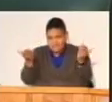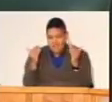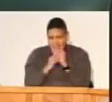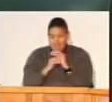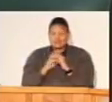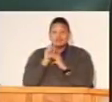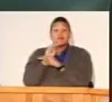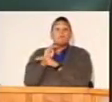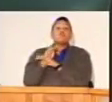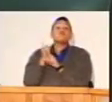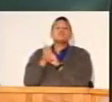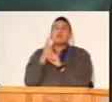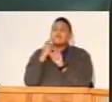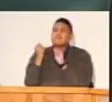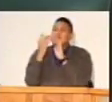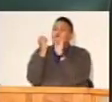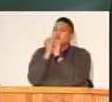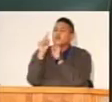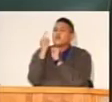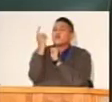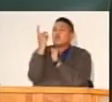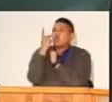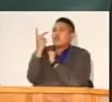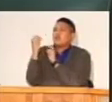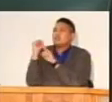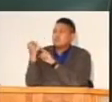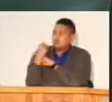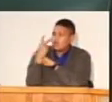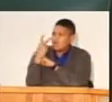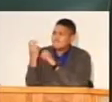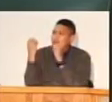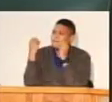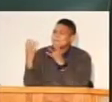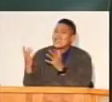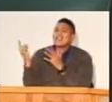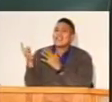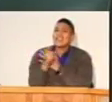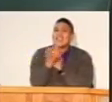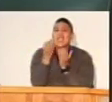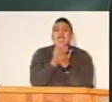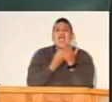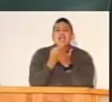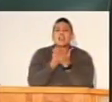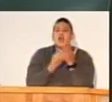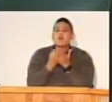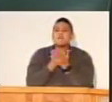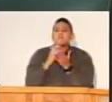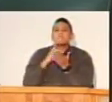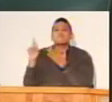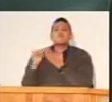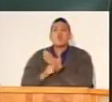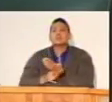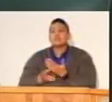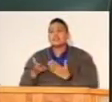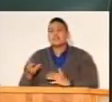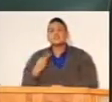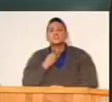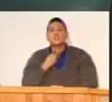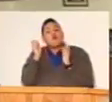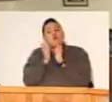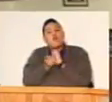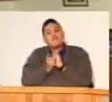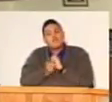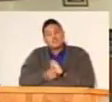The ministry is faced with the unique situation of having too many economically viable projects stuck in the